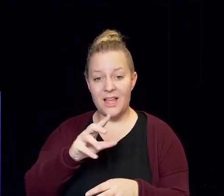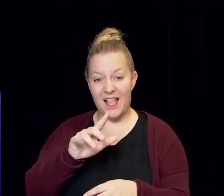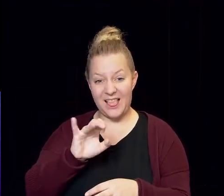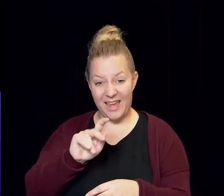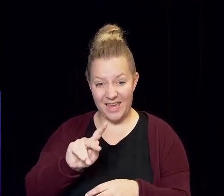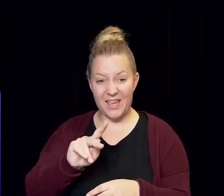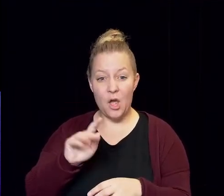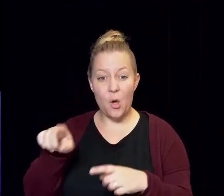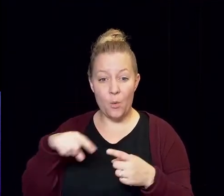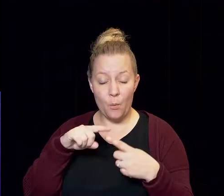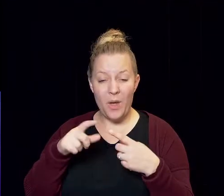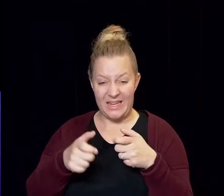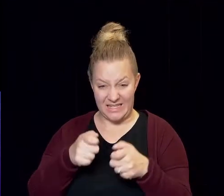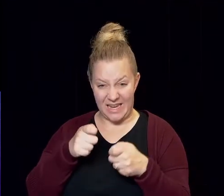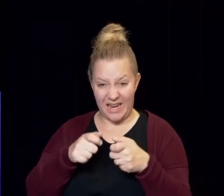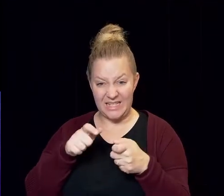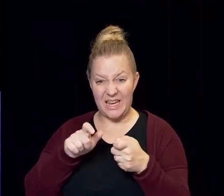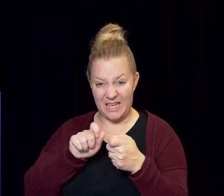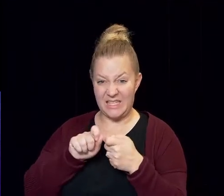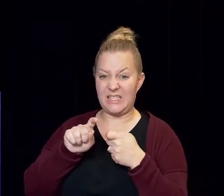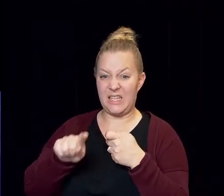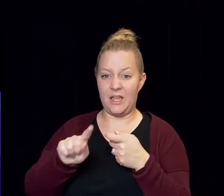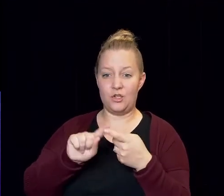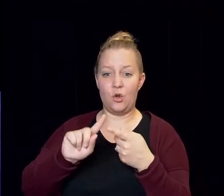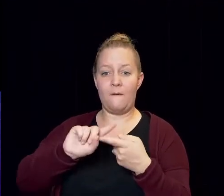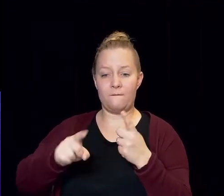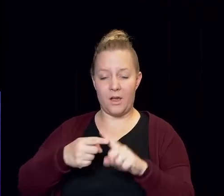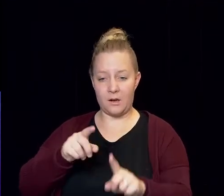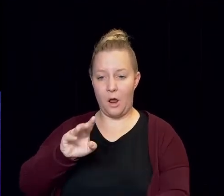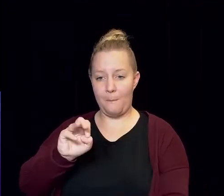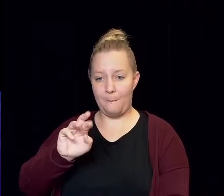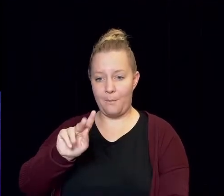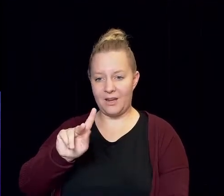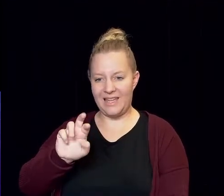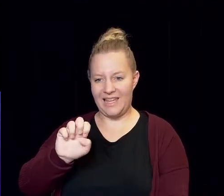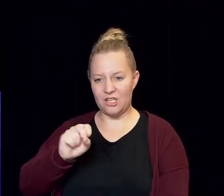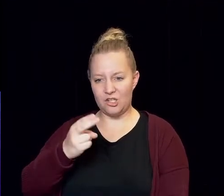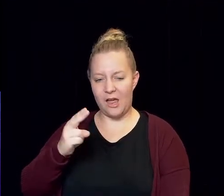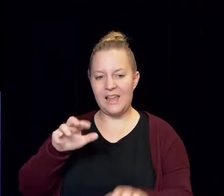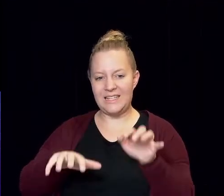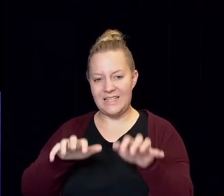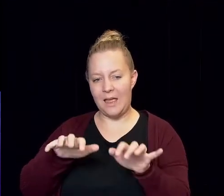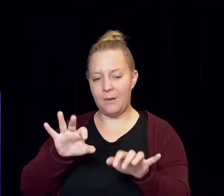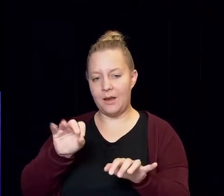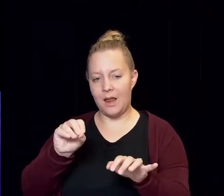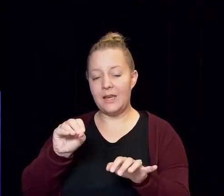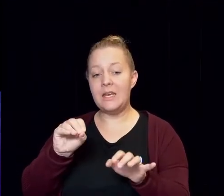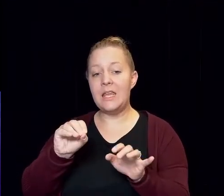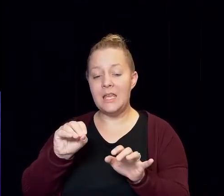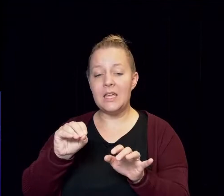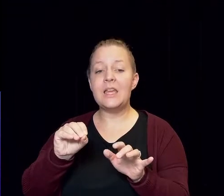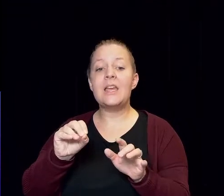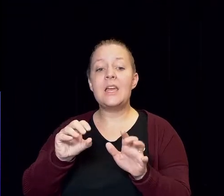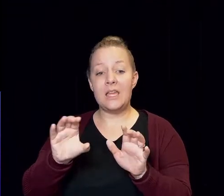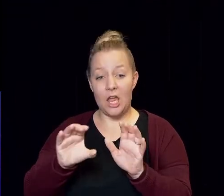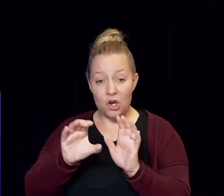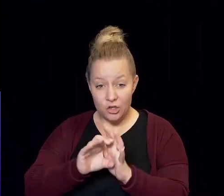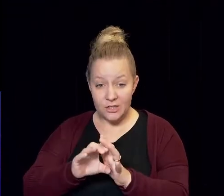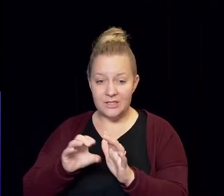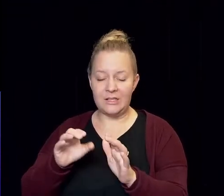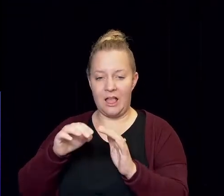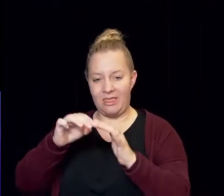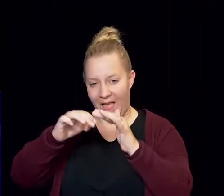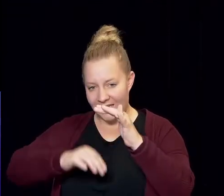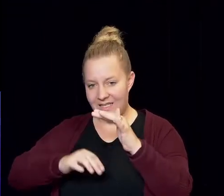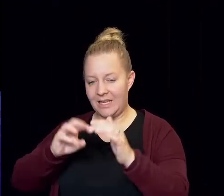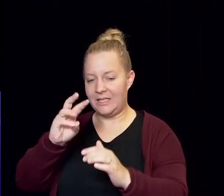friends, Markeisha typed 90 characters in a little more than 60 seconds. So a lot of the time in the